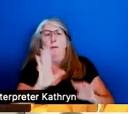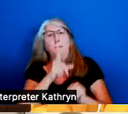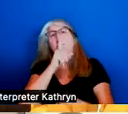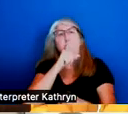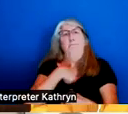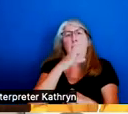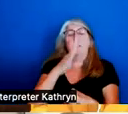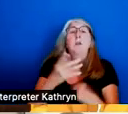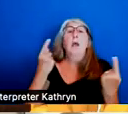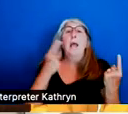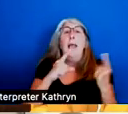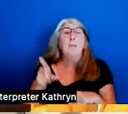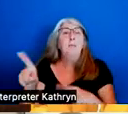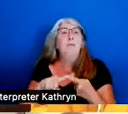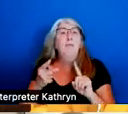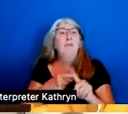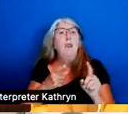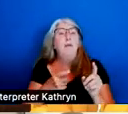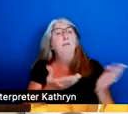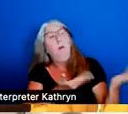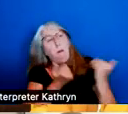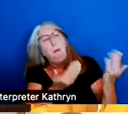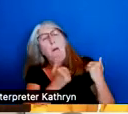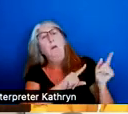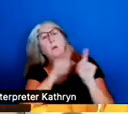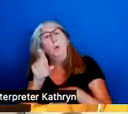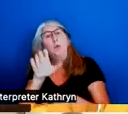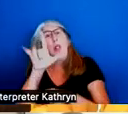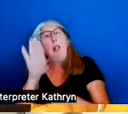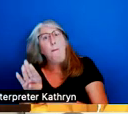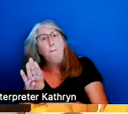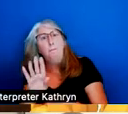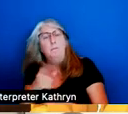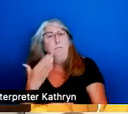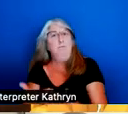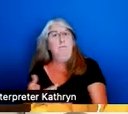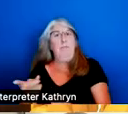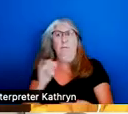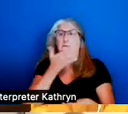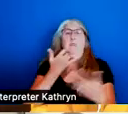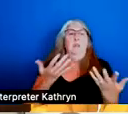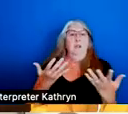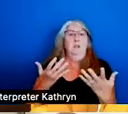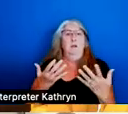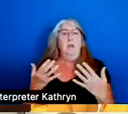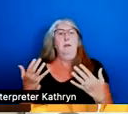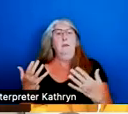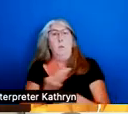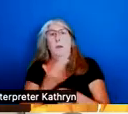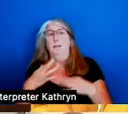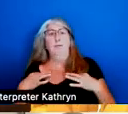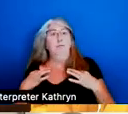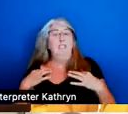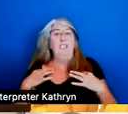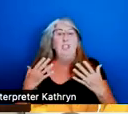she took me to a club. I ended there by accident. Then I was wearing a t-shirt and some jeans and